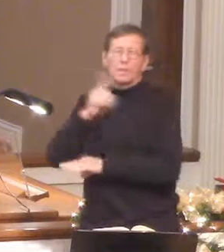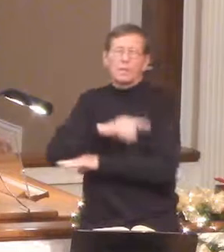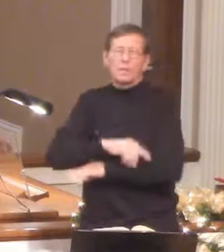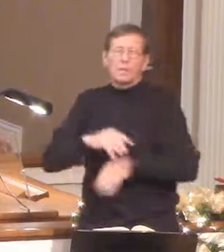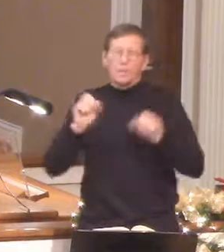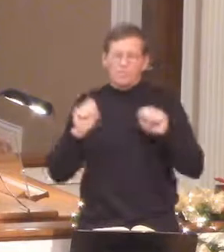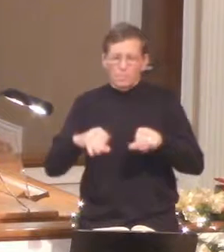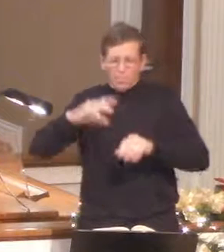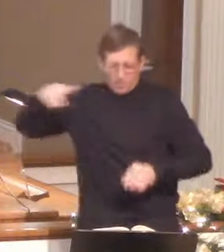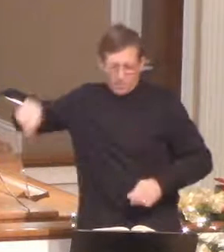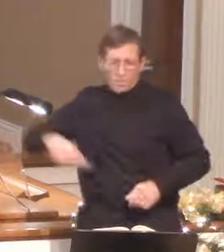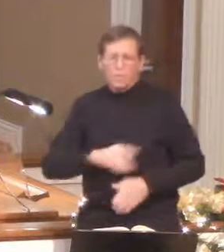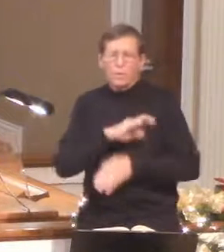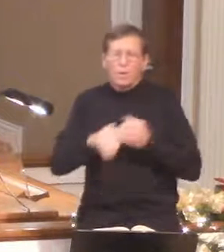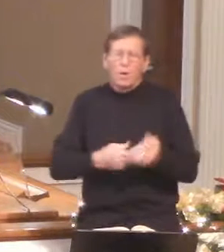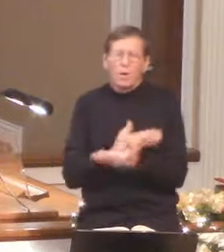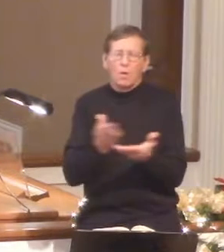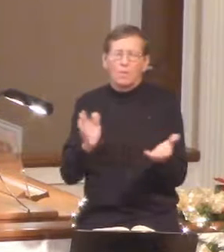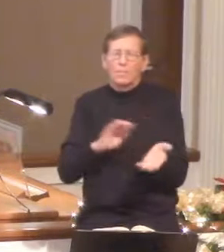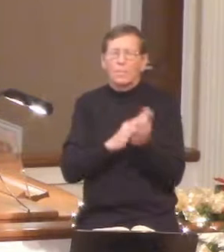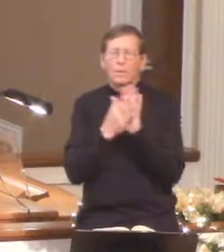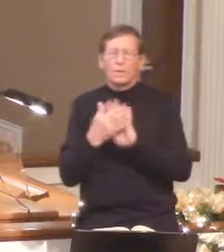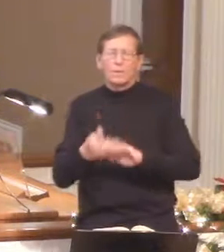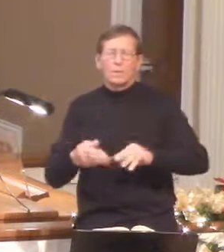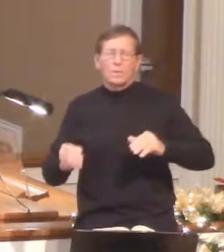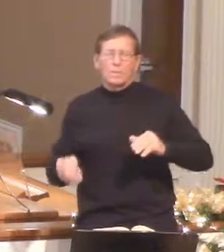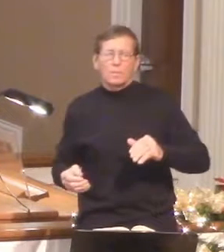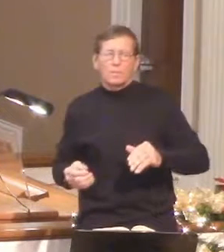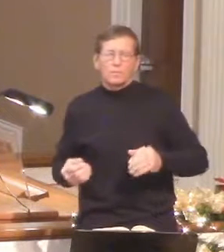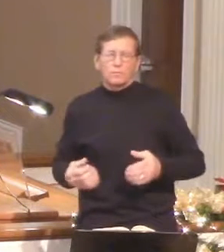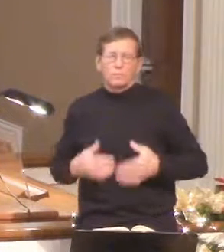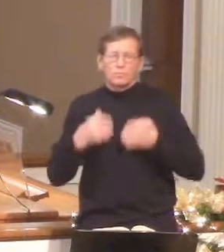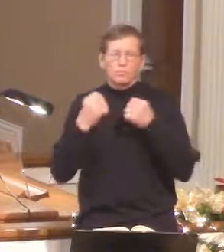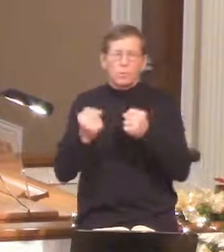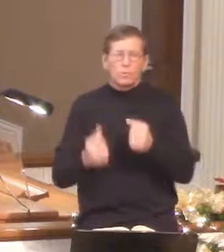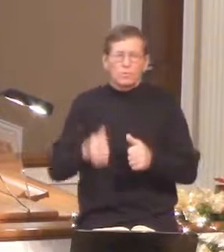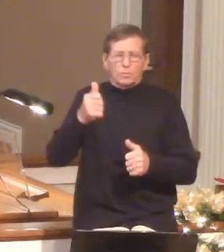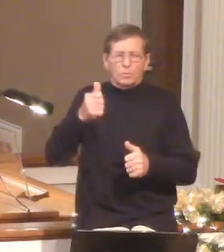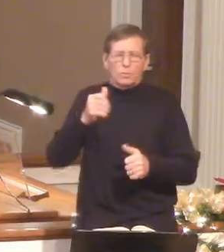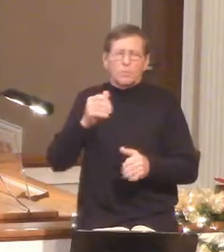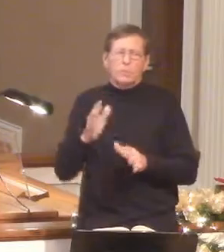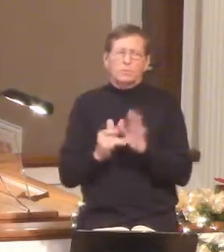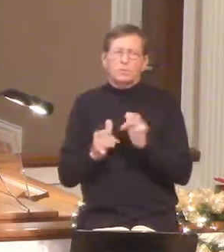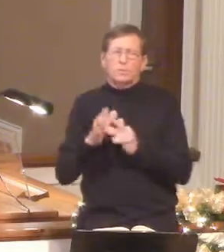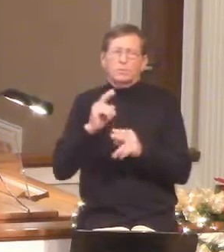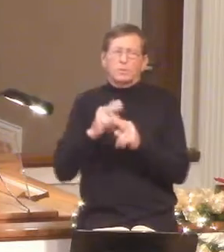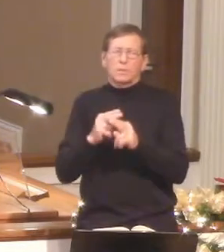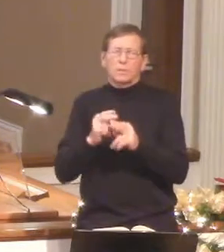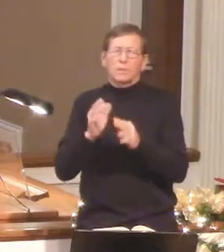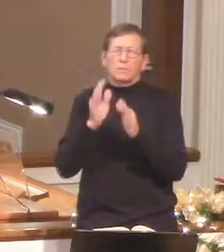faith to you during this Advent season. We pray in Christ's name. Amen.